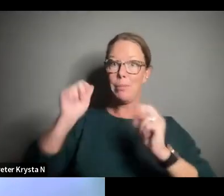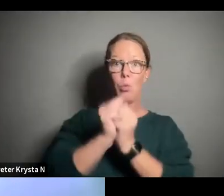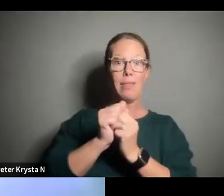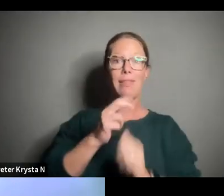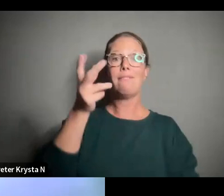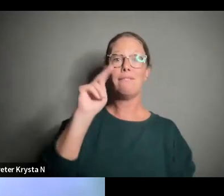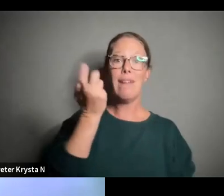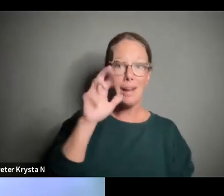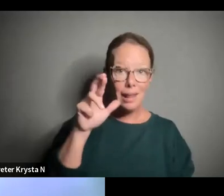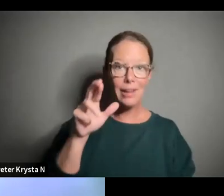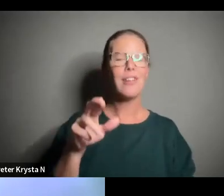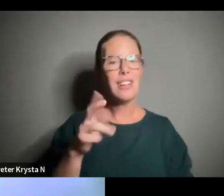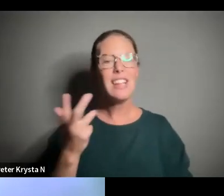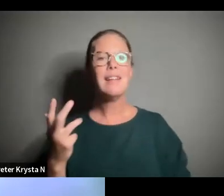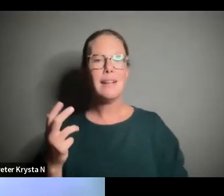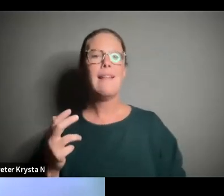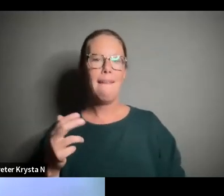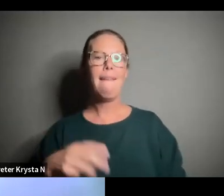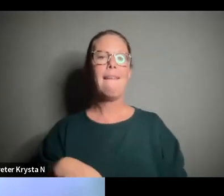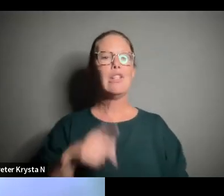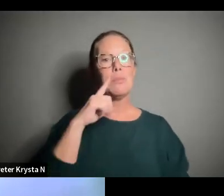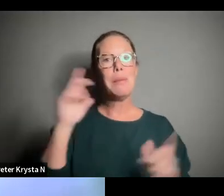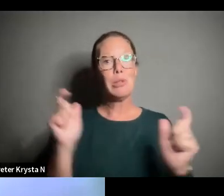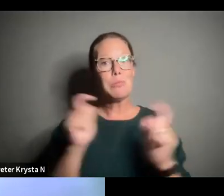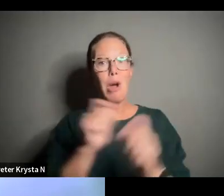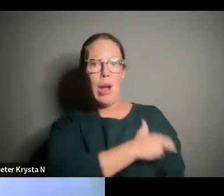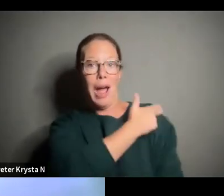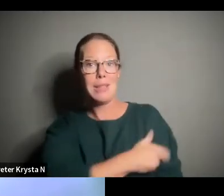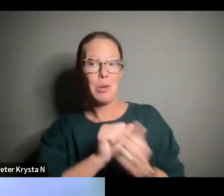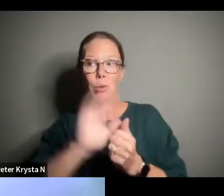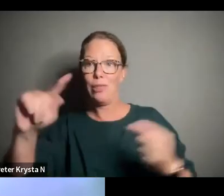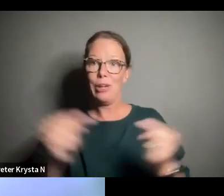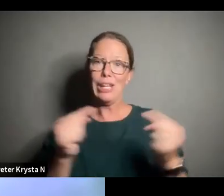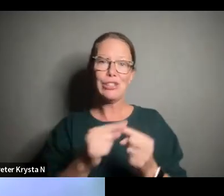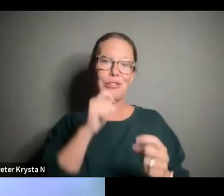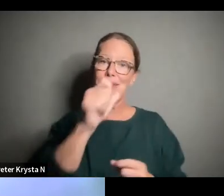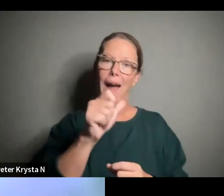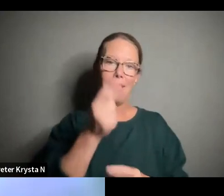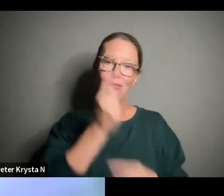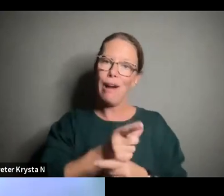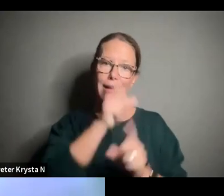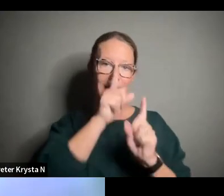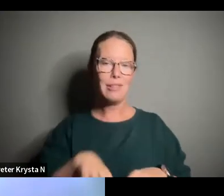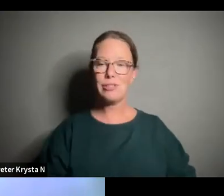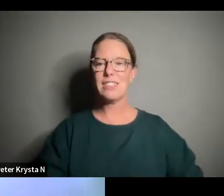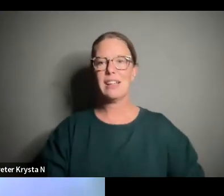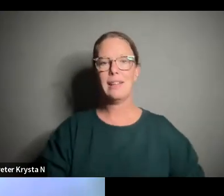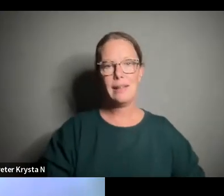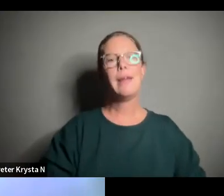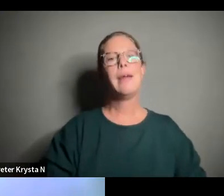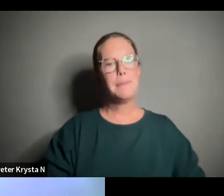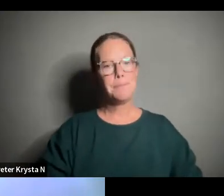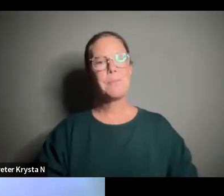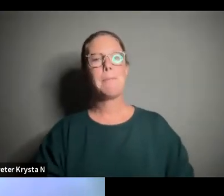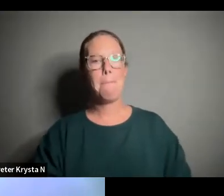at a smaller hospital with your injury, and you're not getting completely right answers on what to do. And that's part of it. And that's